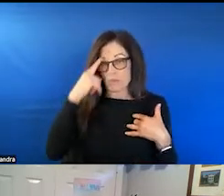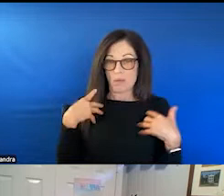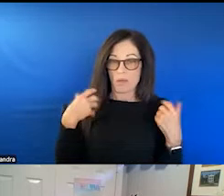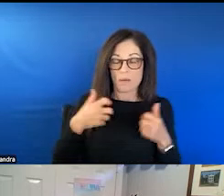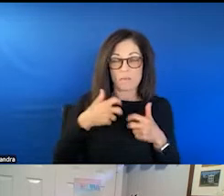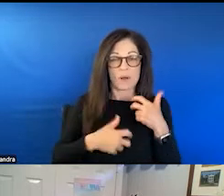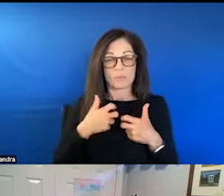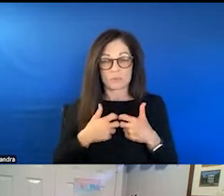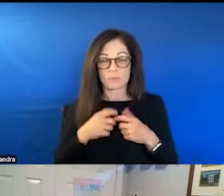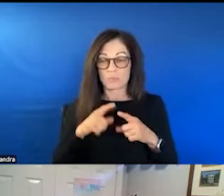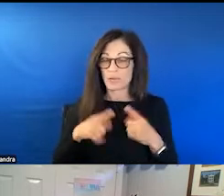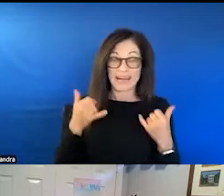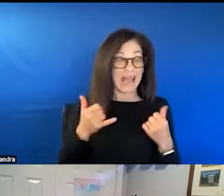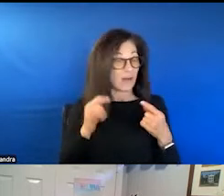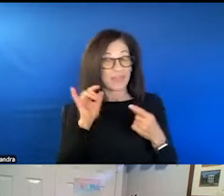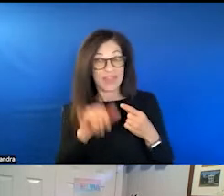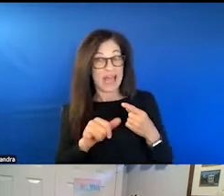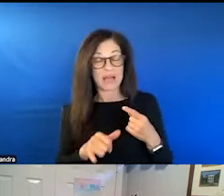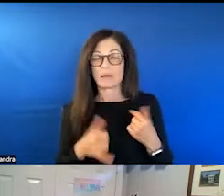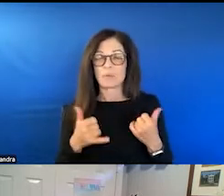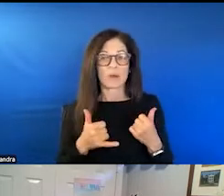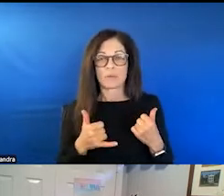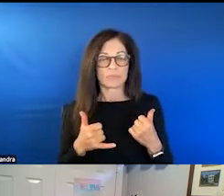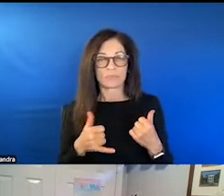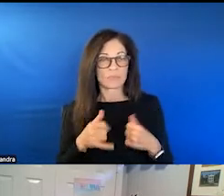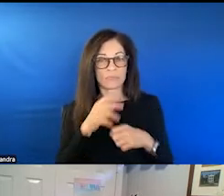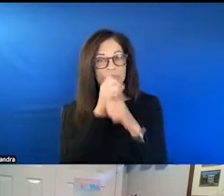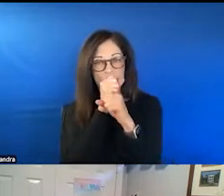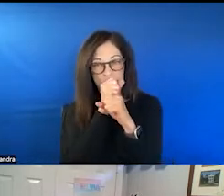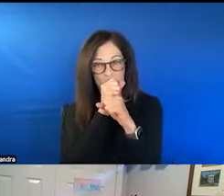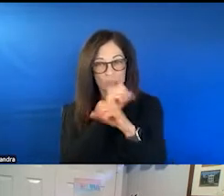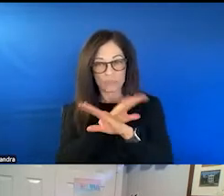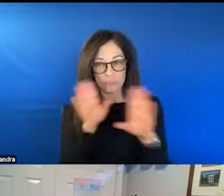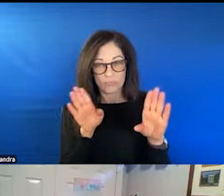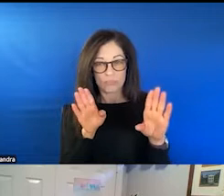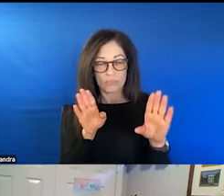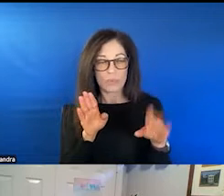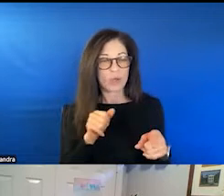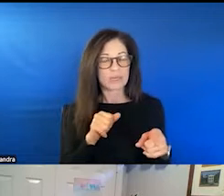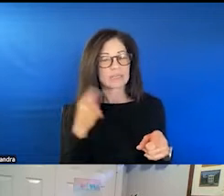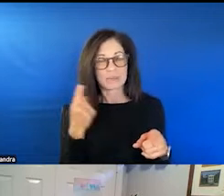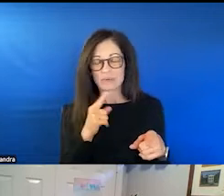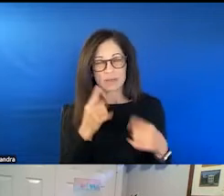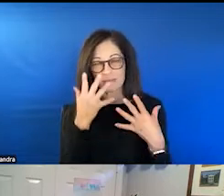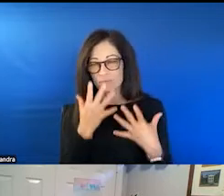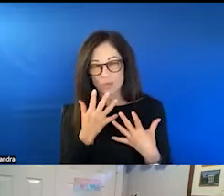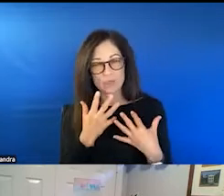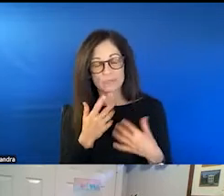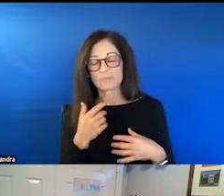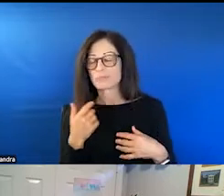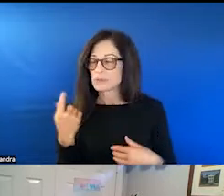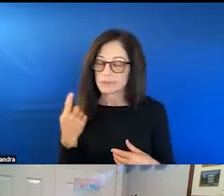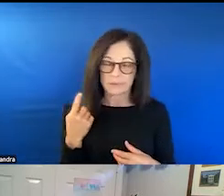just not say anything at all. This is a horrible piece here, but it is something that we unfortunately have to contend with here